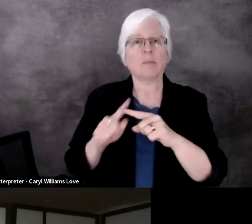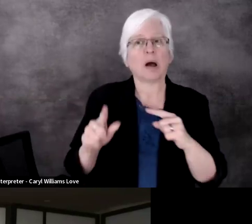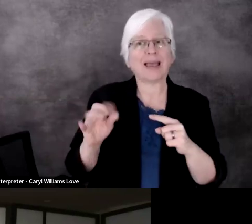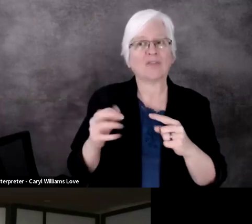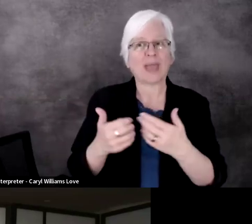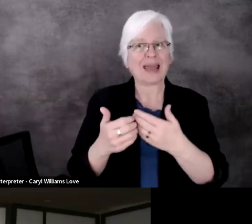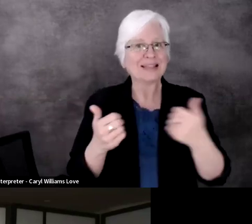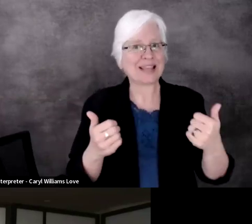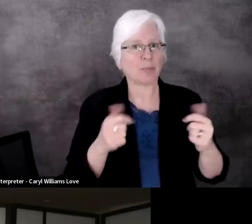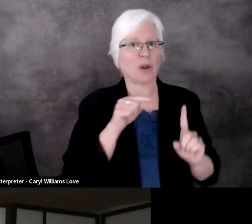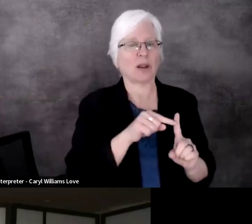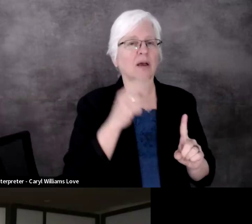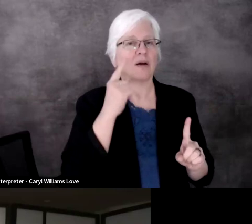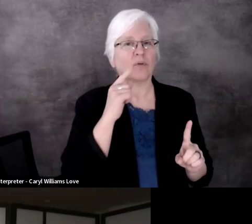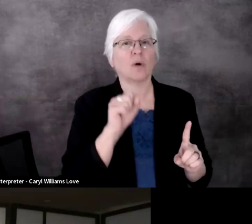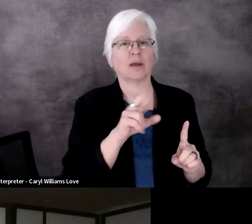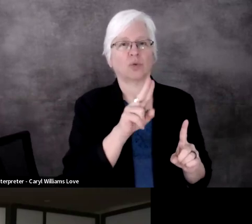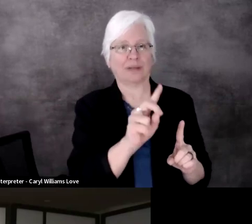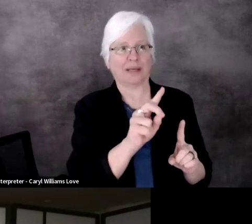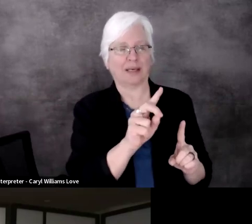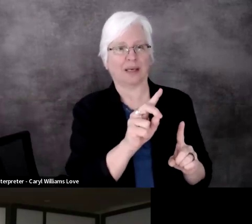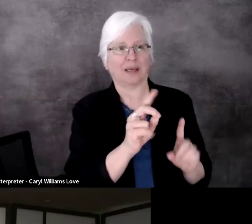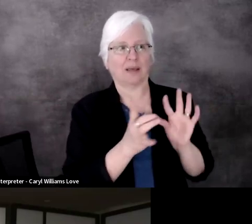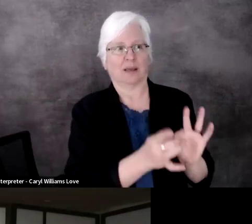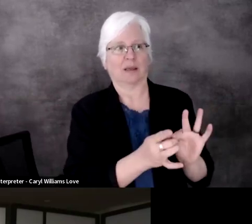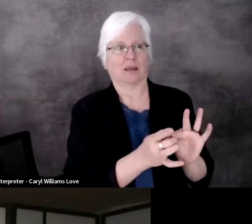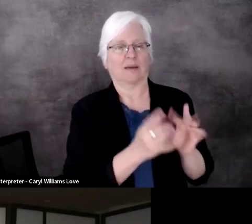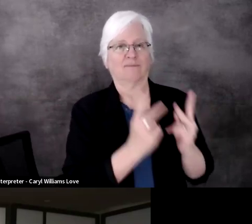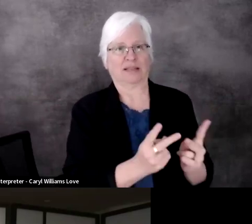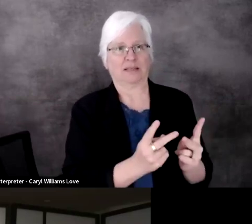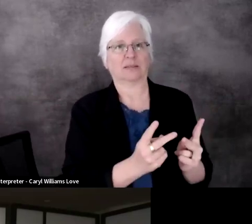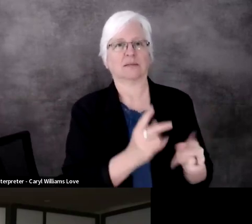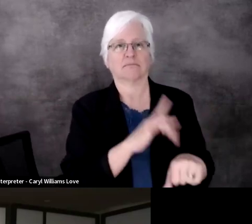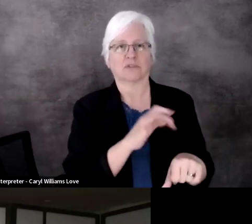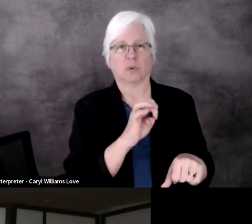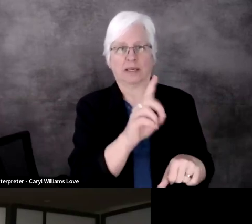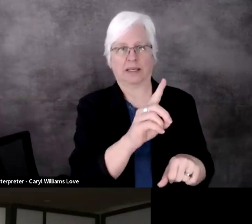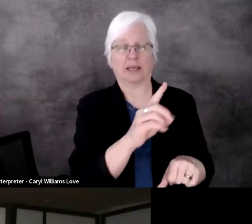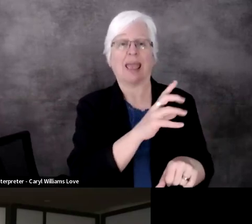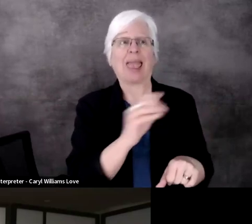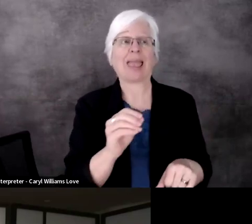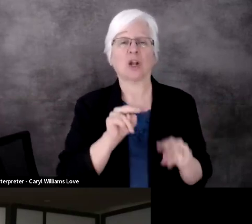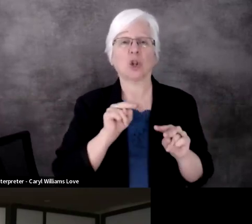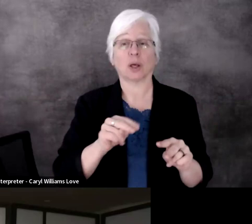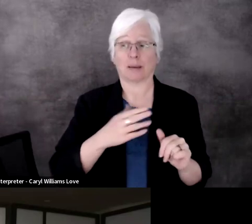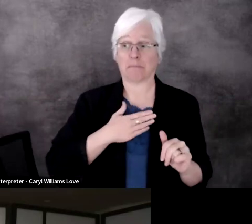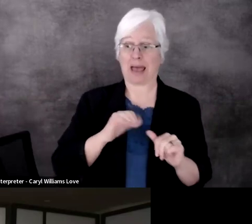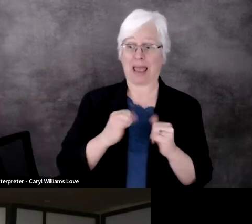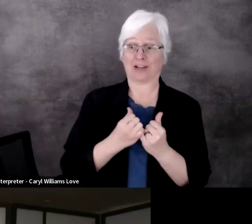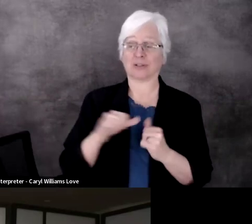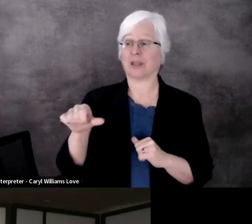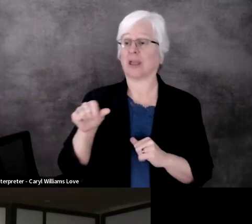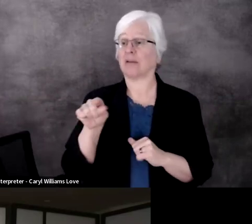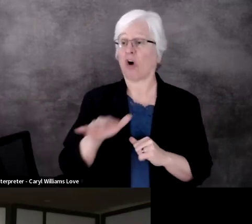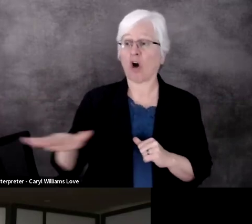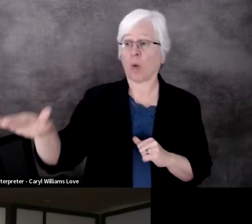flags for SUD related visits, and then also just looking at how my agency, and also just across the board, how we can better